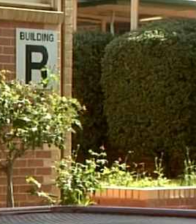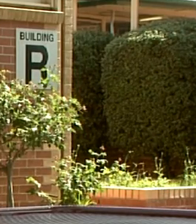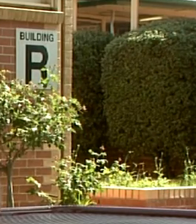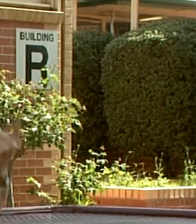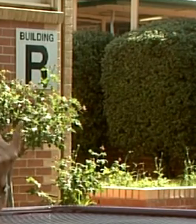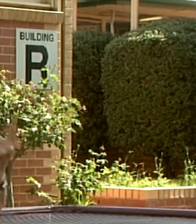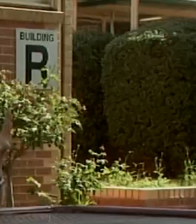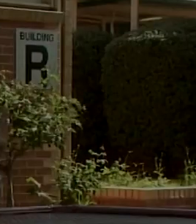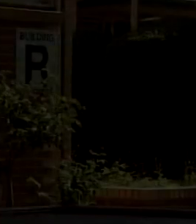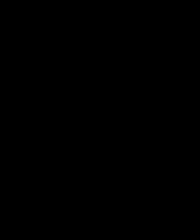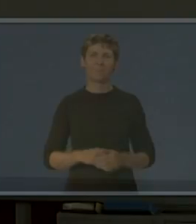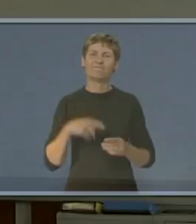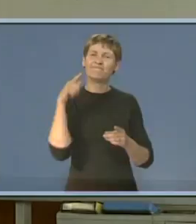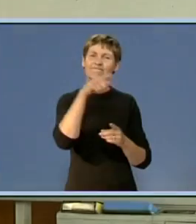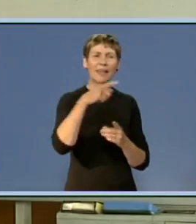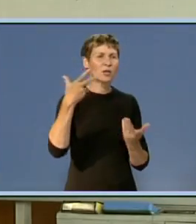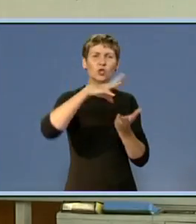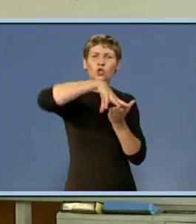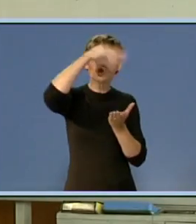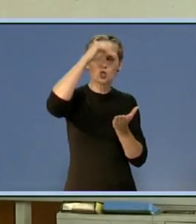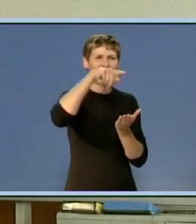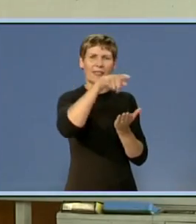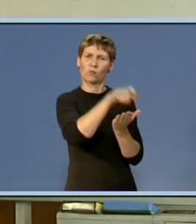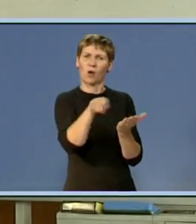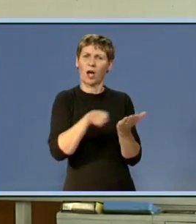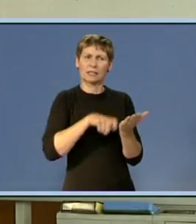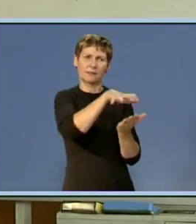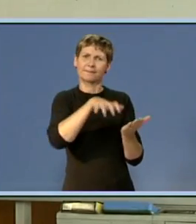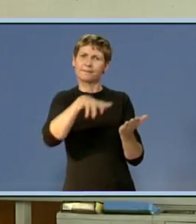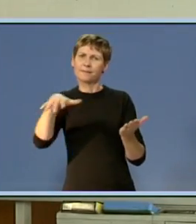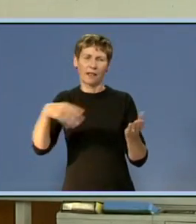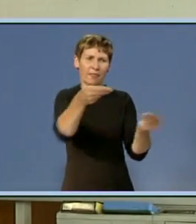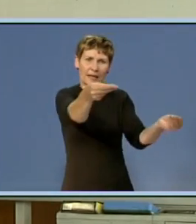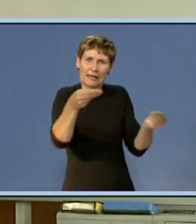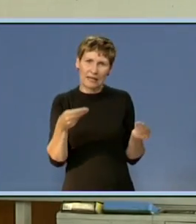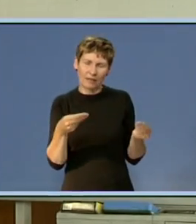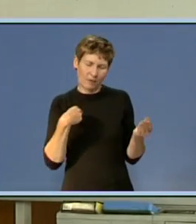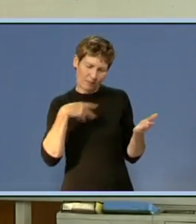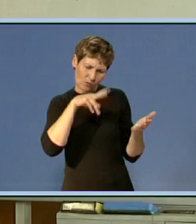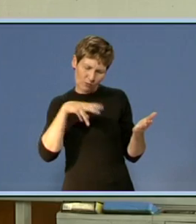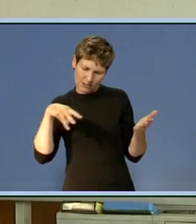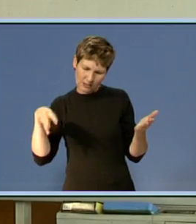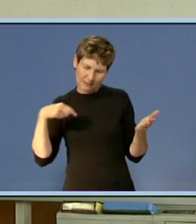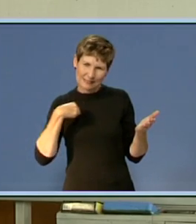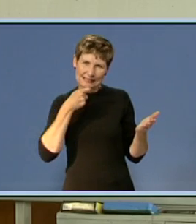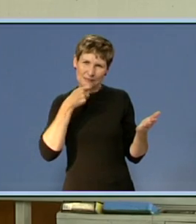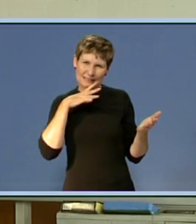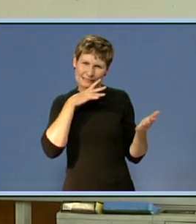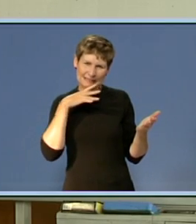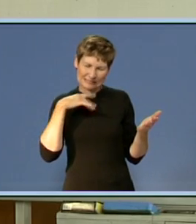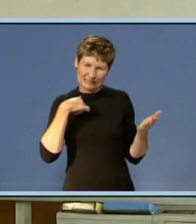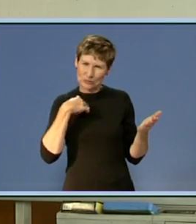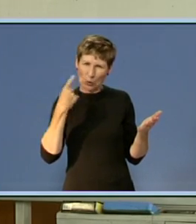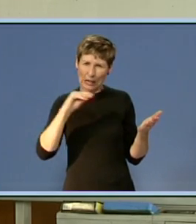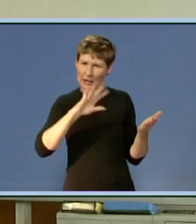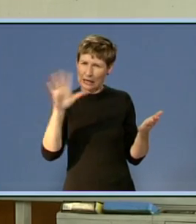so I can understand them. What I did do on a couple of occasions was actually take the written work